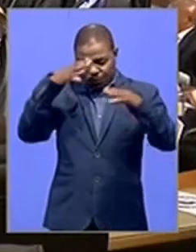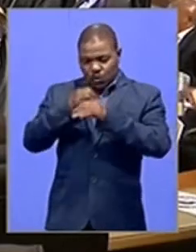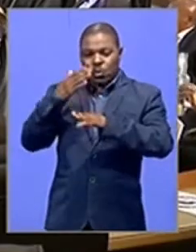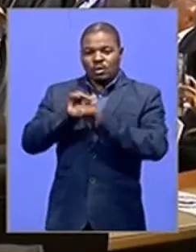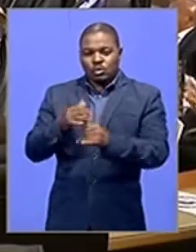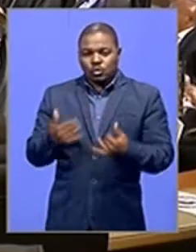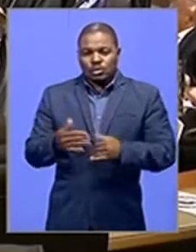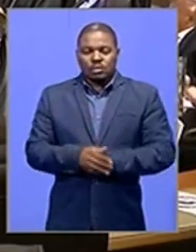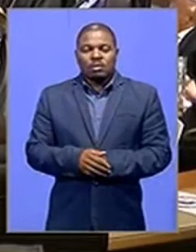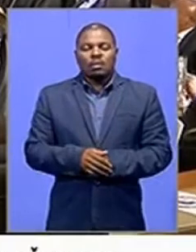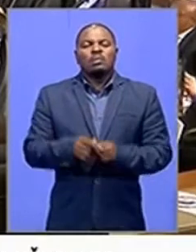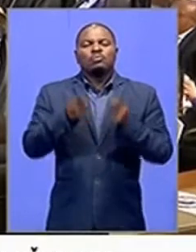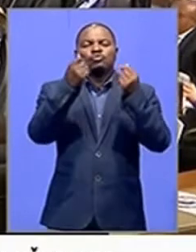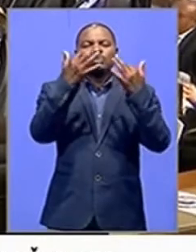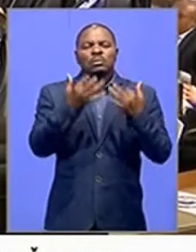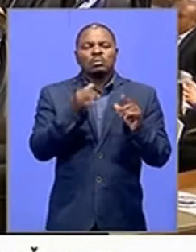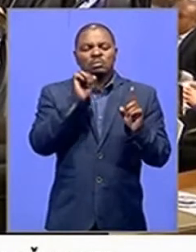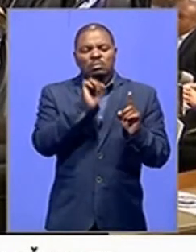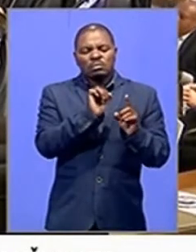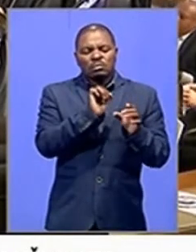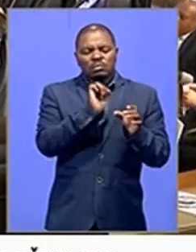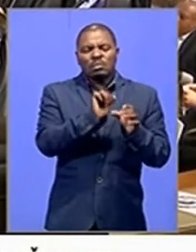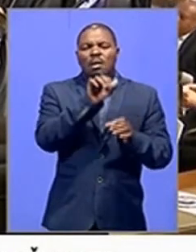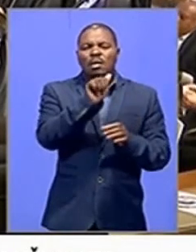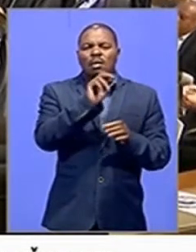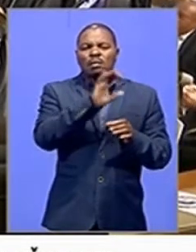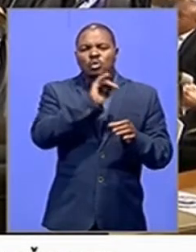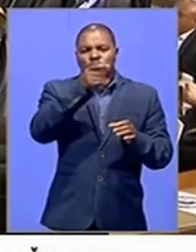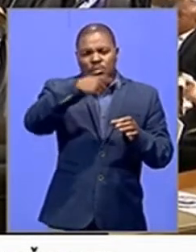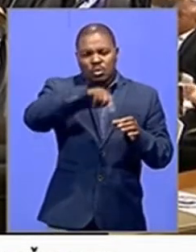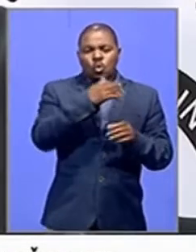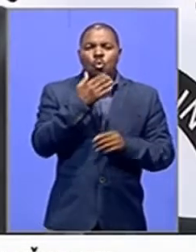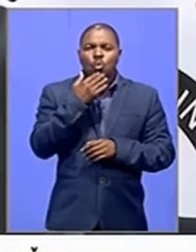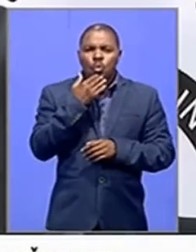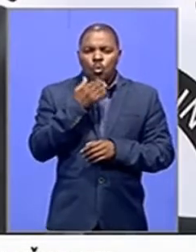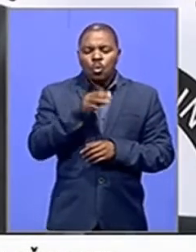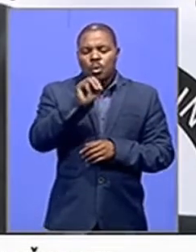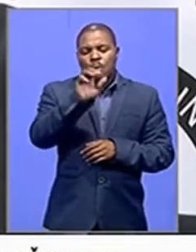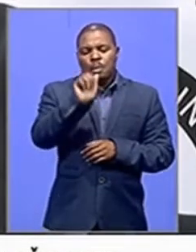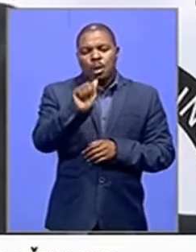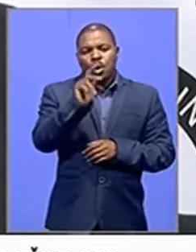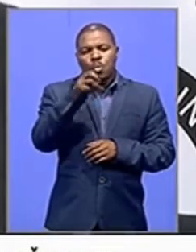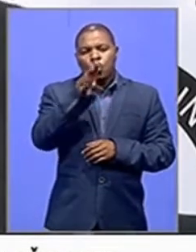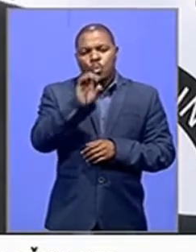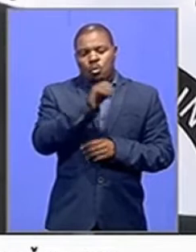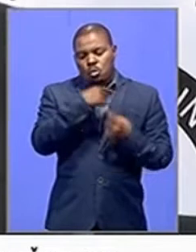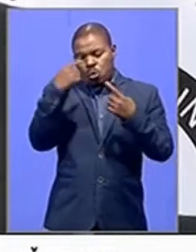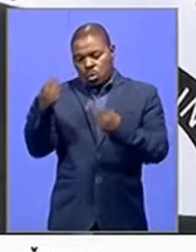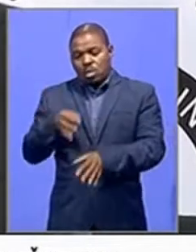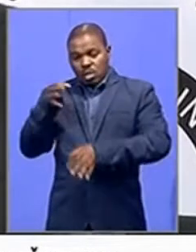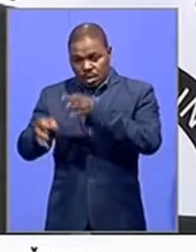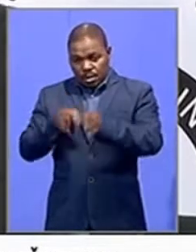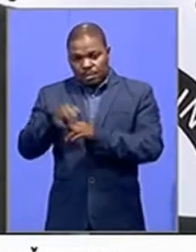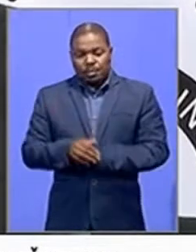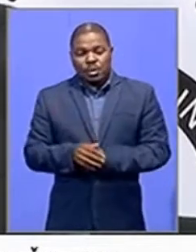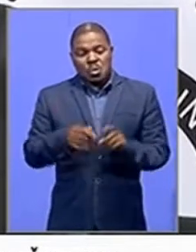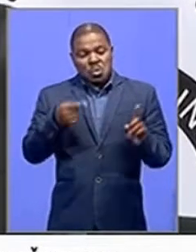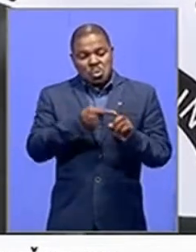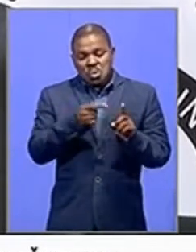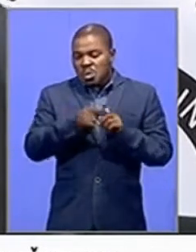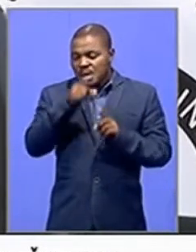ka bohlatse bja Moswaramatlotlo wa peleng wa ANC ka Johannesburg Geoffrey Makhubo. Leina la Makhubo le tšweletše ditefelong tšeo di sa